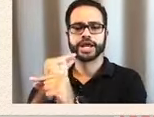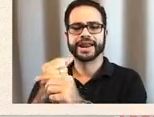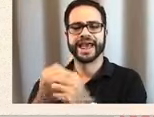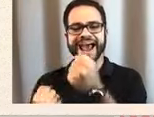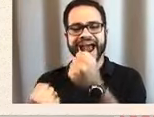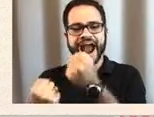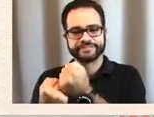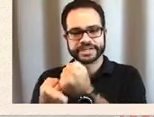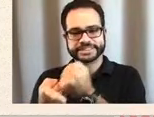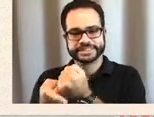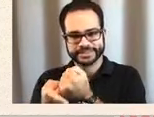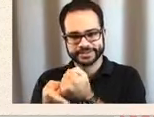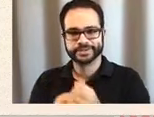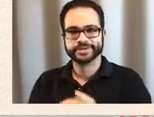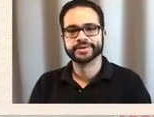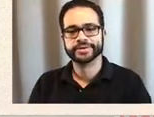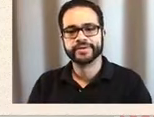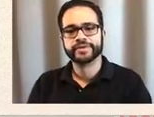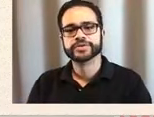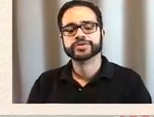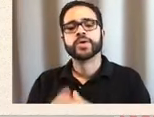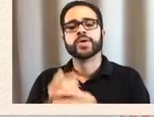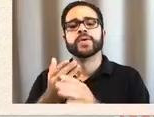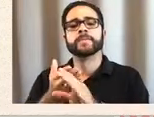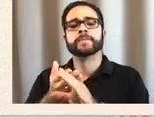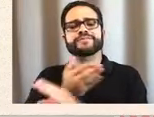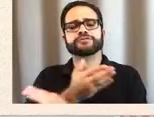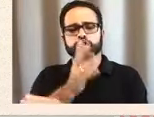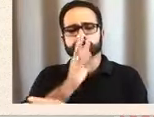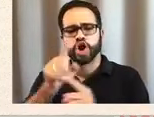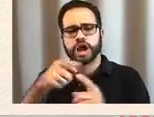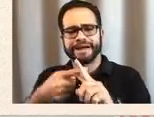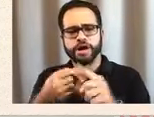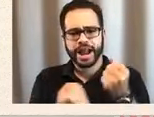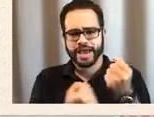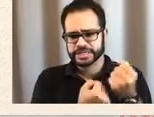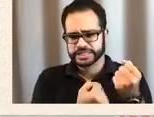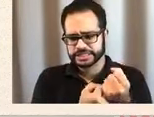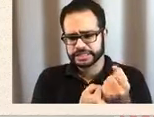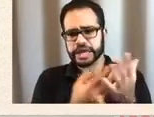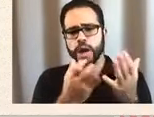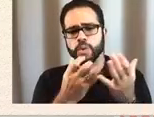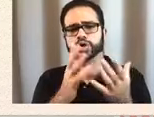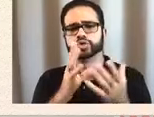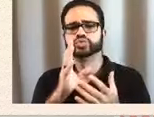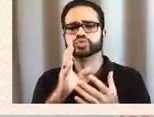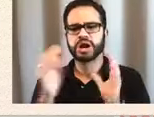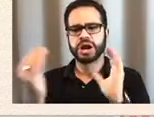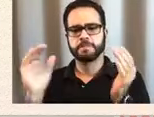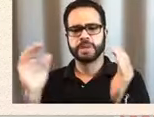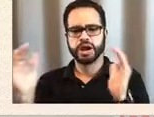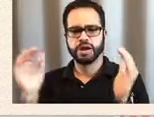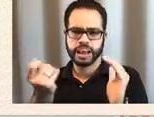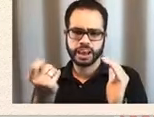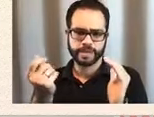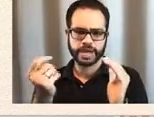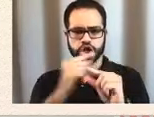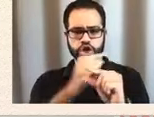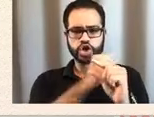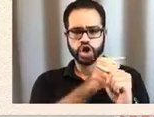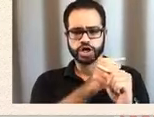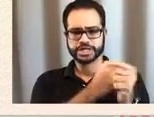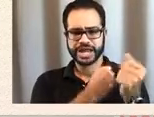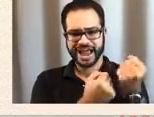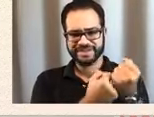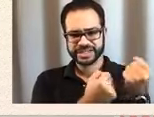So before I talk about guardian advocacy, I want to kind of compare and contrast guardian advocacy with what I would